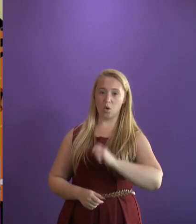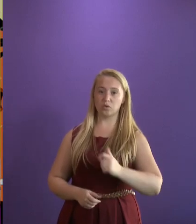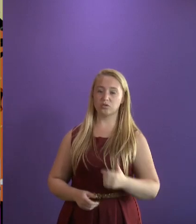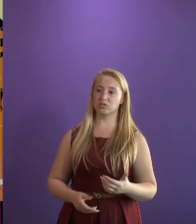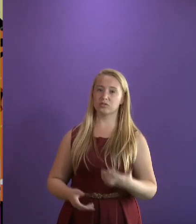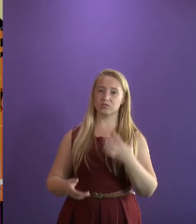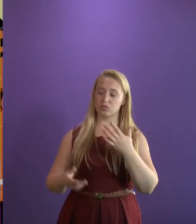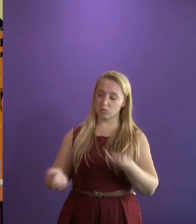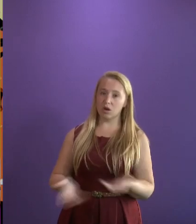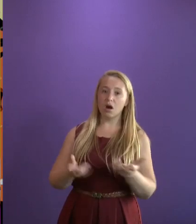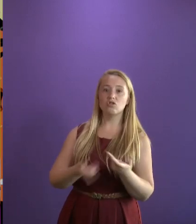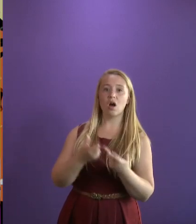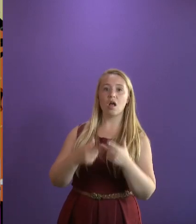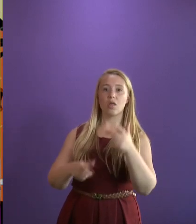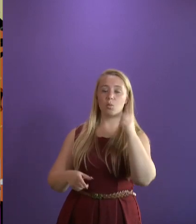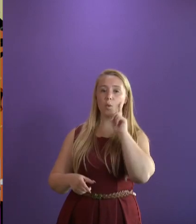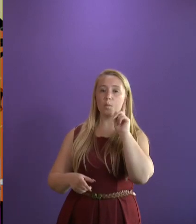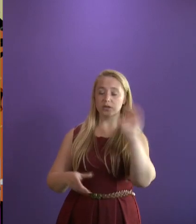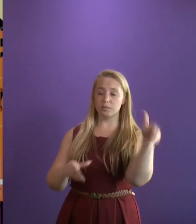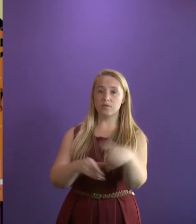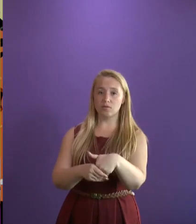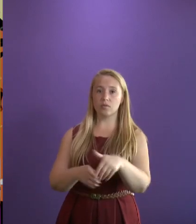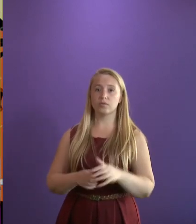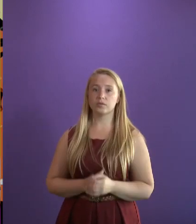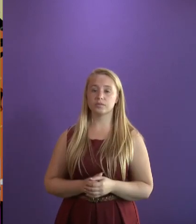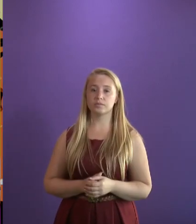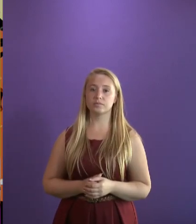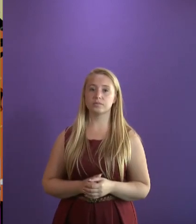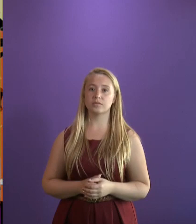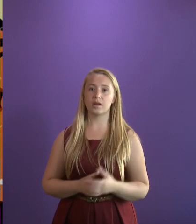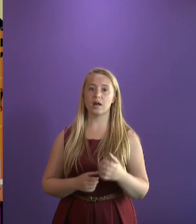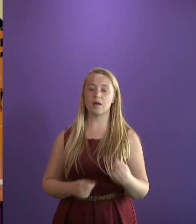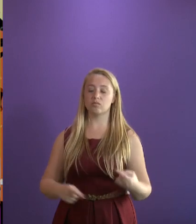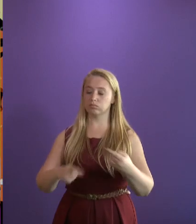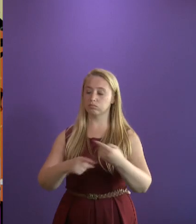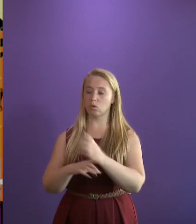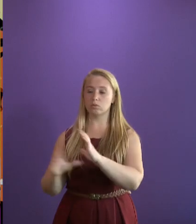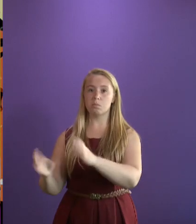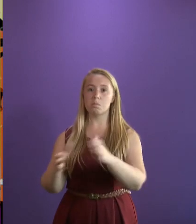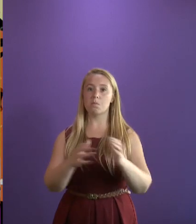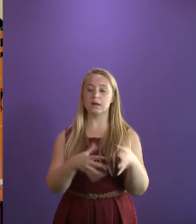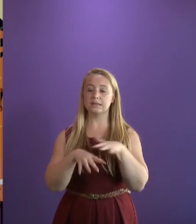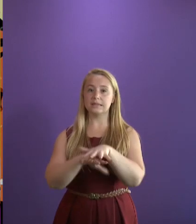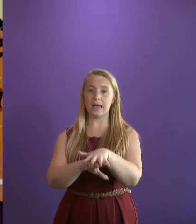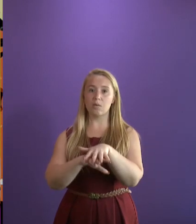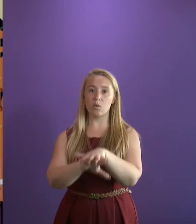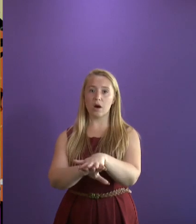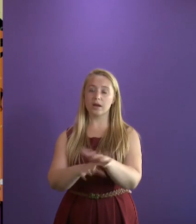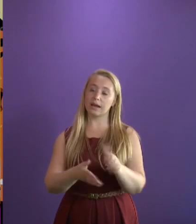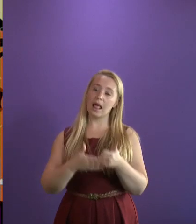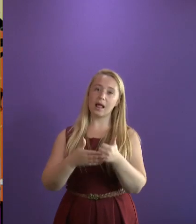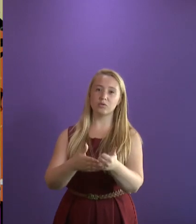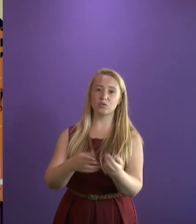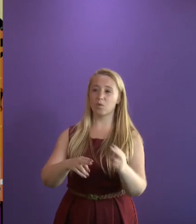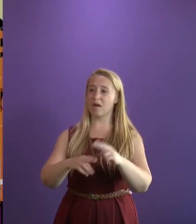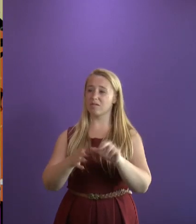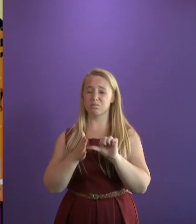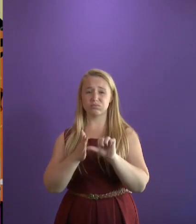other women. We are creating the cross-party networks that will be there to help you if things seem